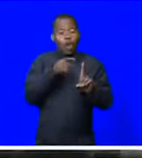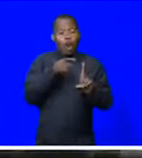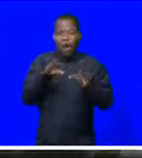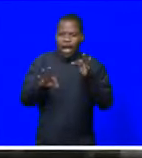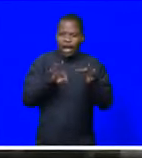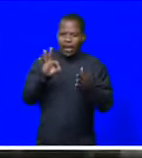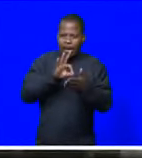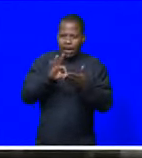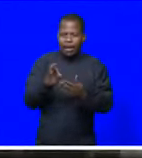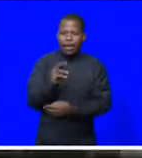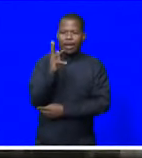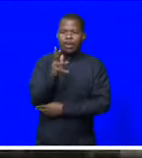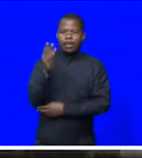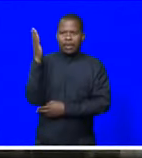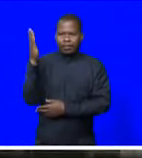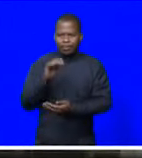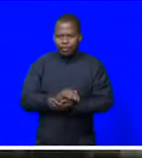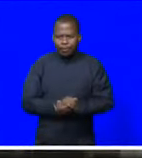update.